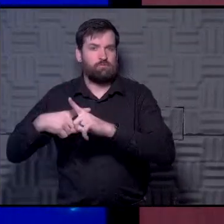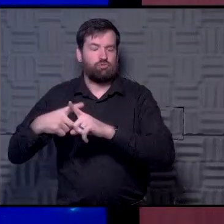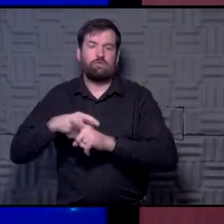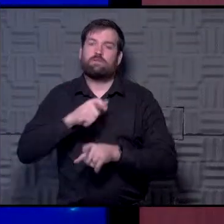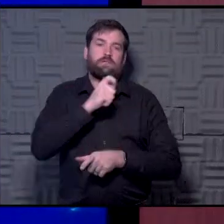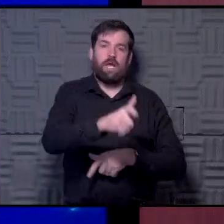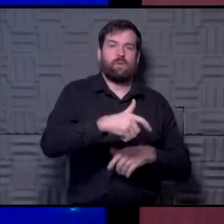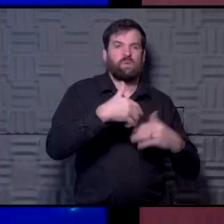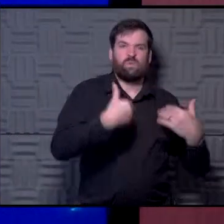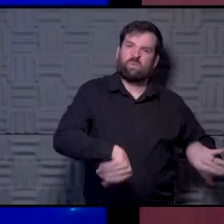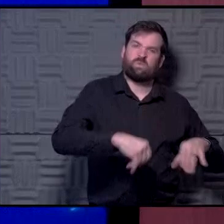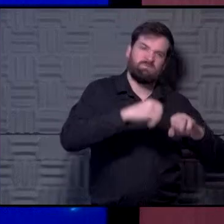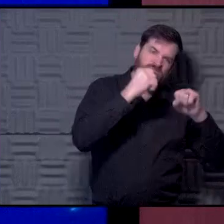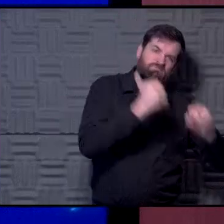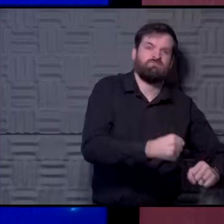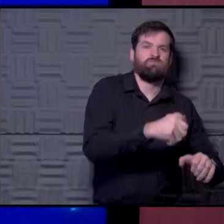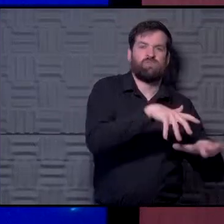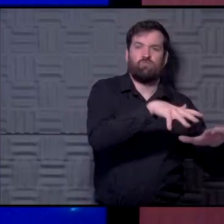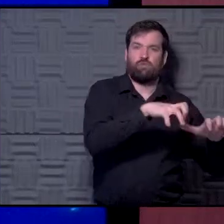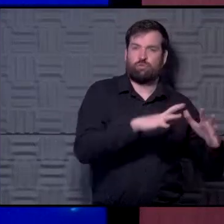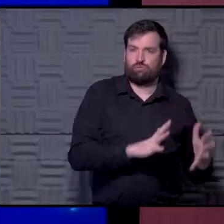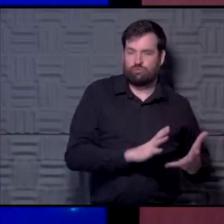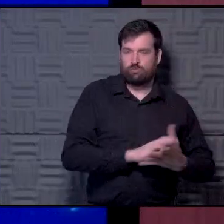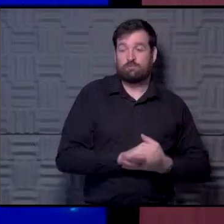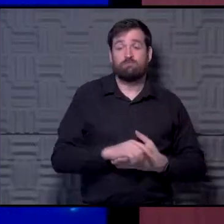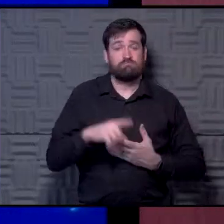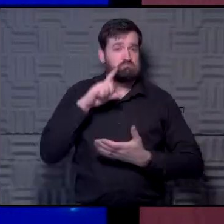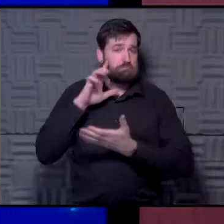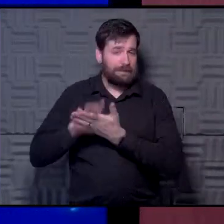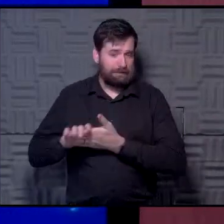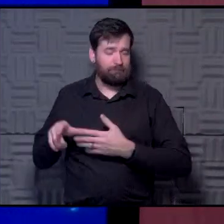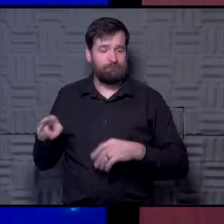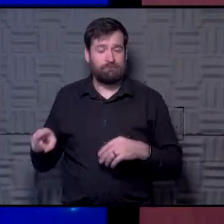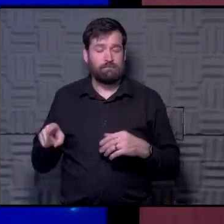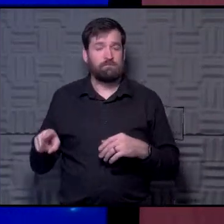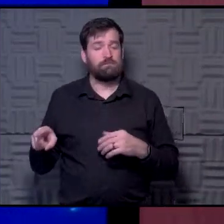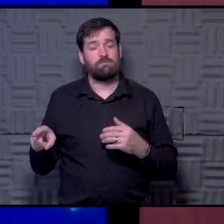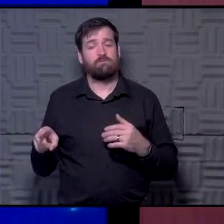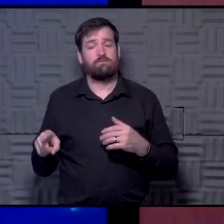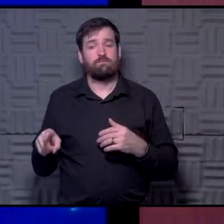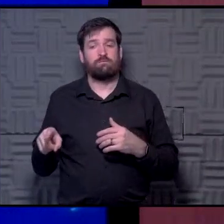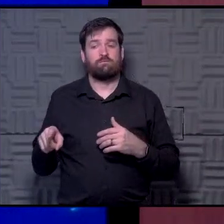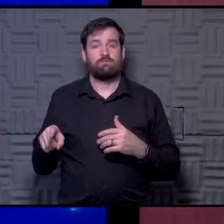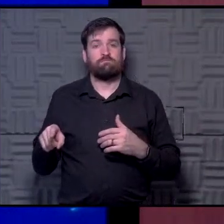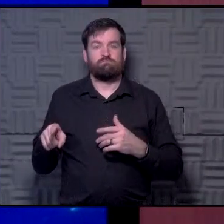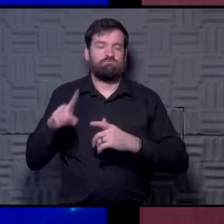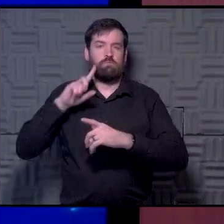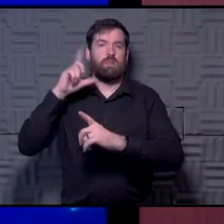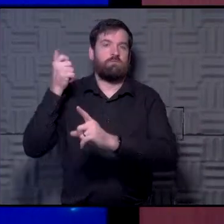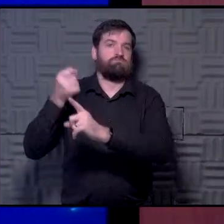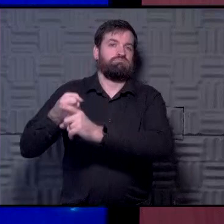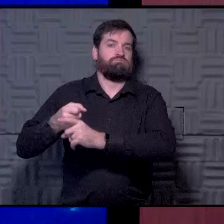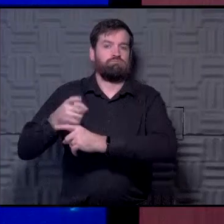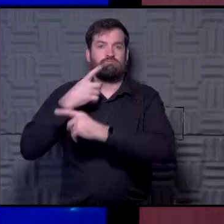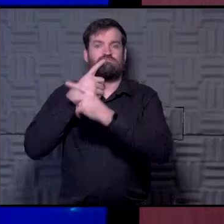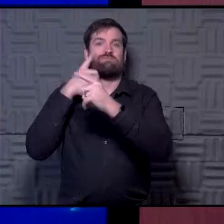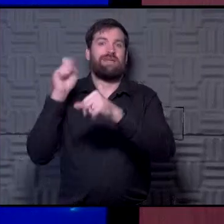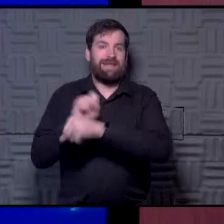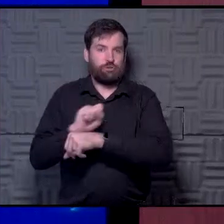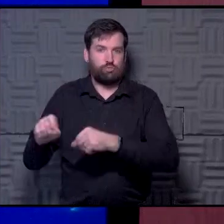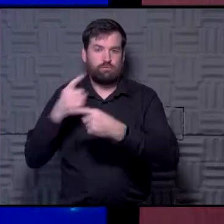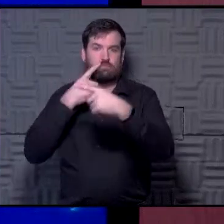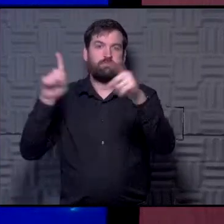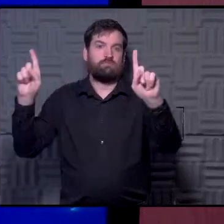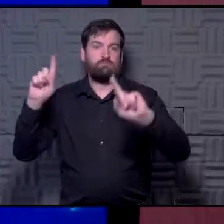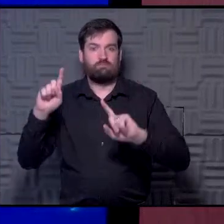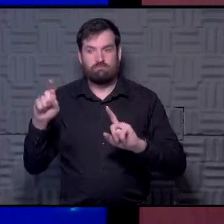ultra cold freezer or something like that. So we believe AstraZeneca hopefully will be impactful in terms of its actual outcome when we see the